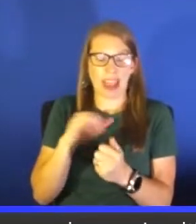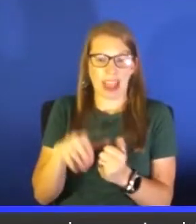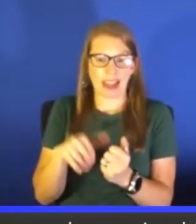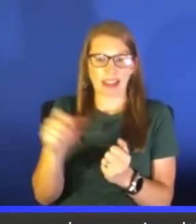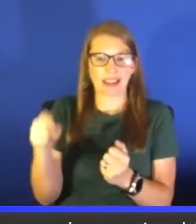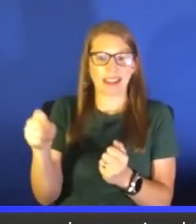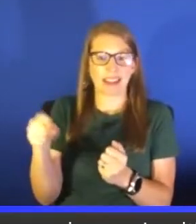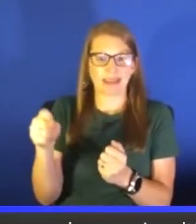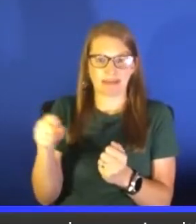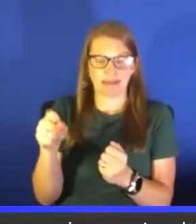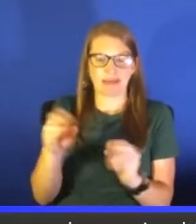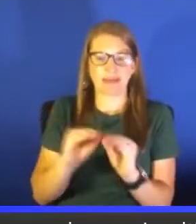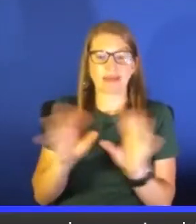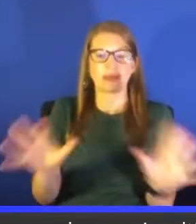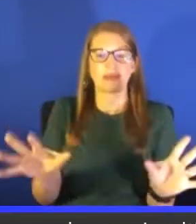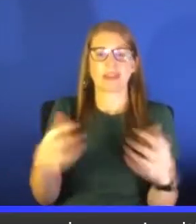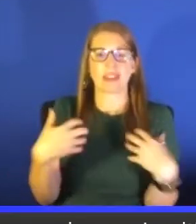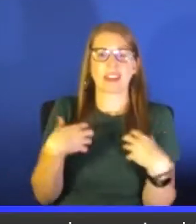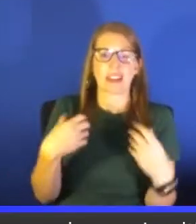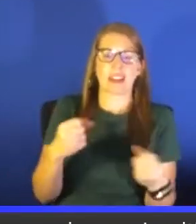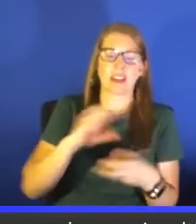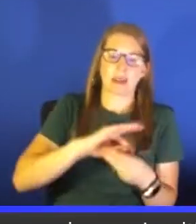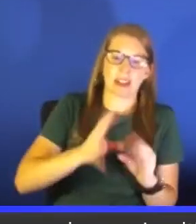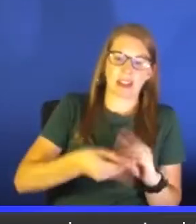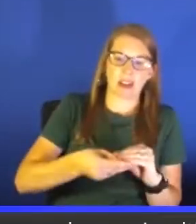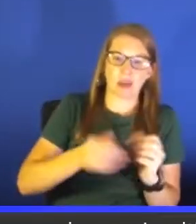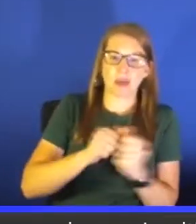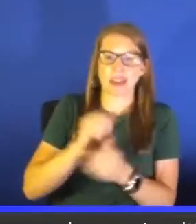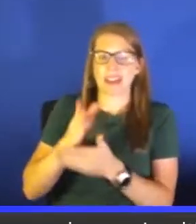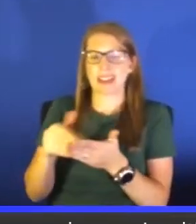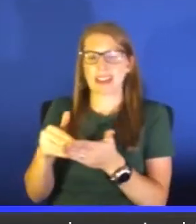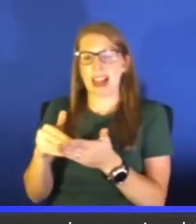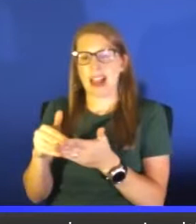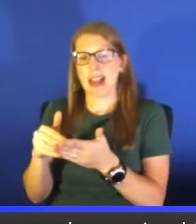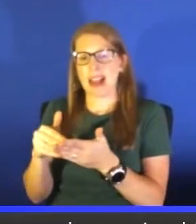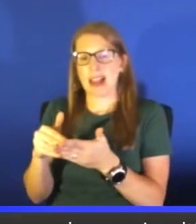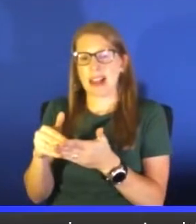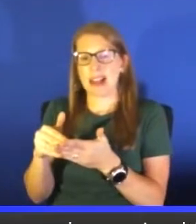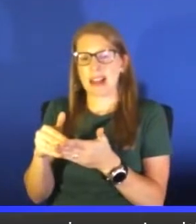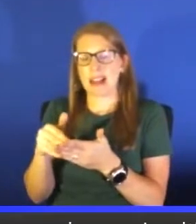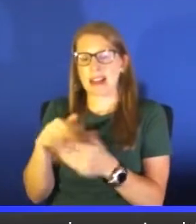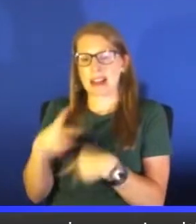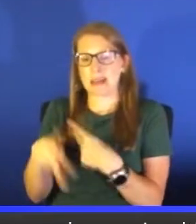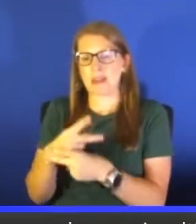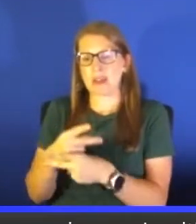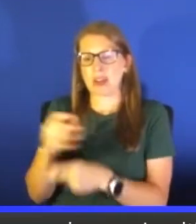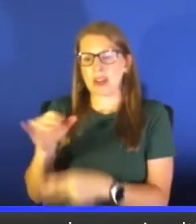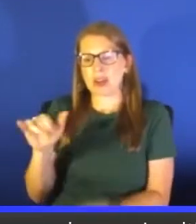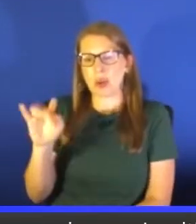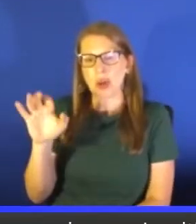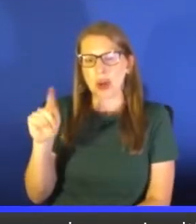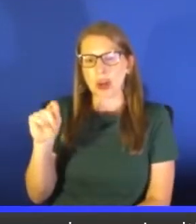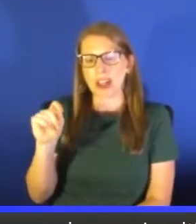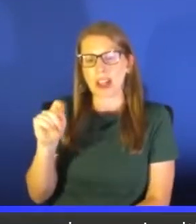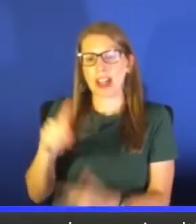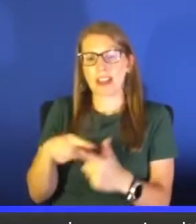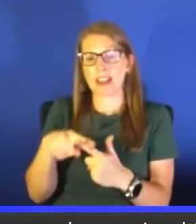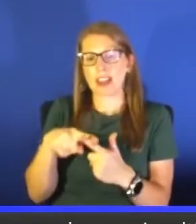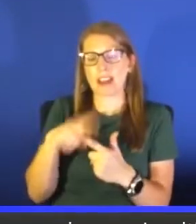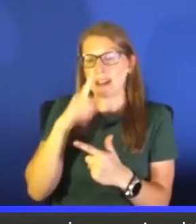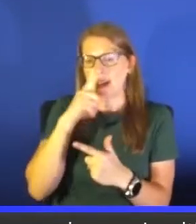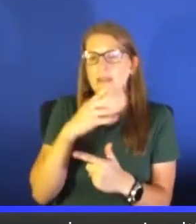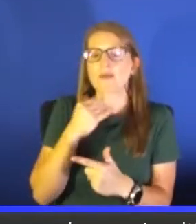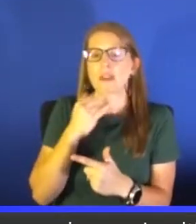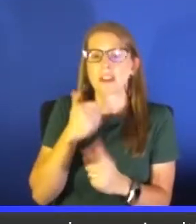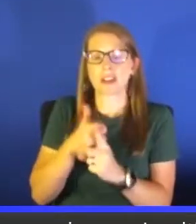there. You're obviously giving healthy bacteria with some of these types of yogurt, but then you have your artificial sweeteners that you have to balance. So there's